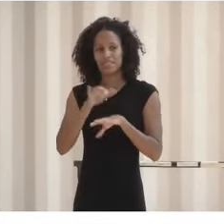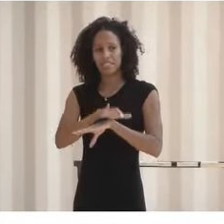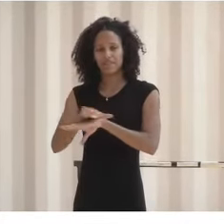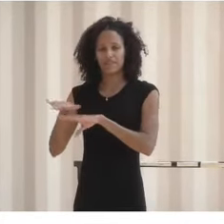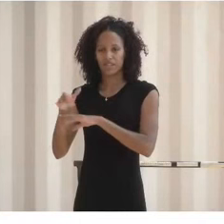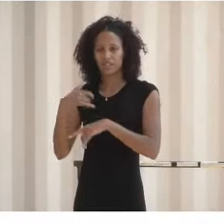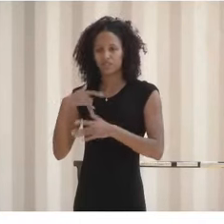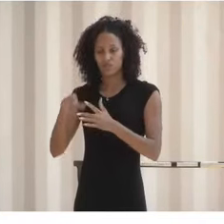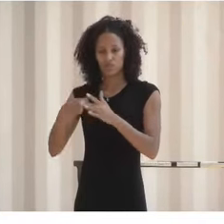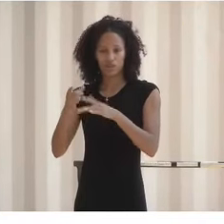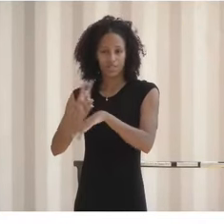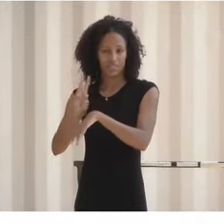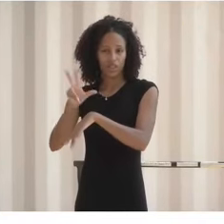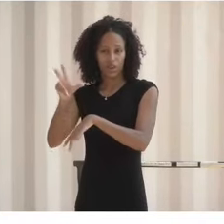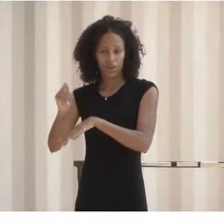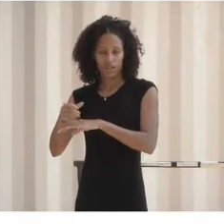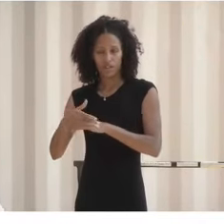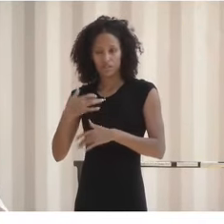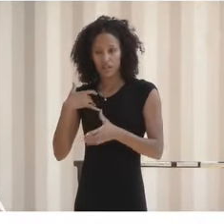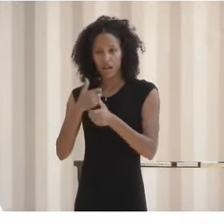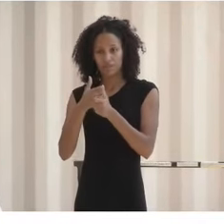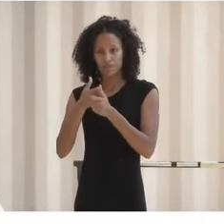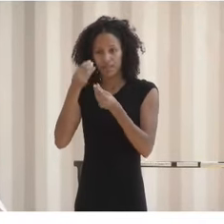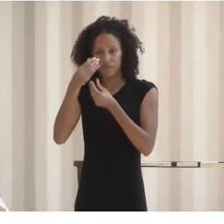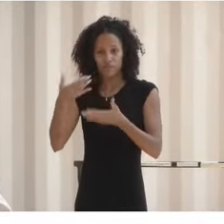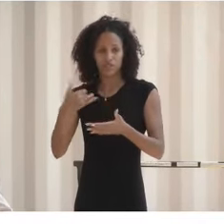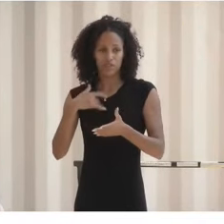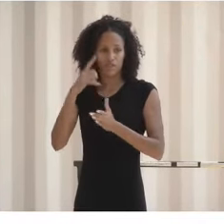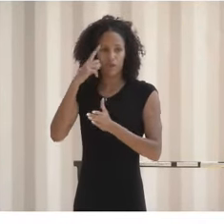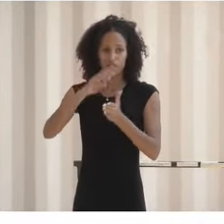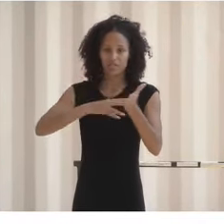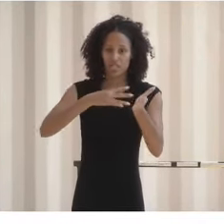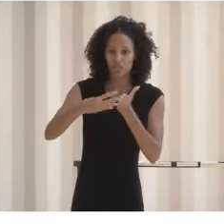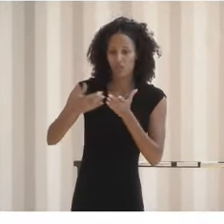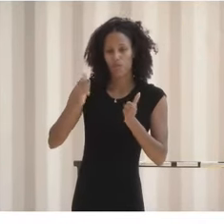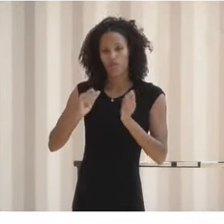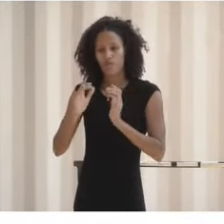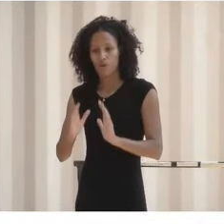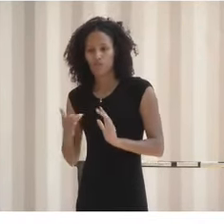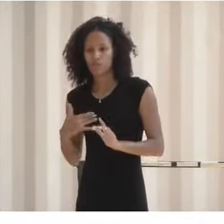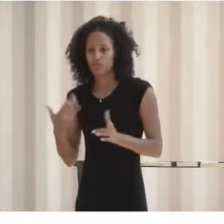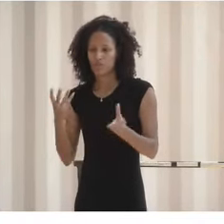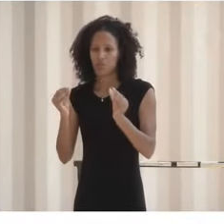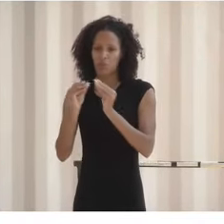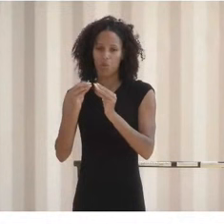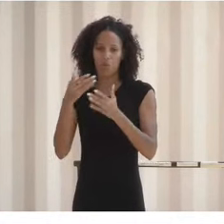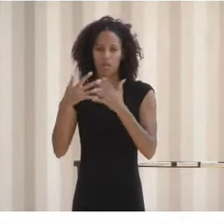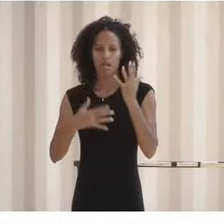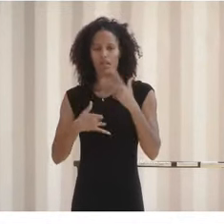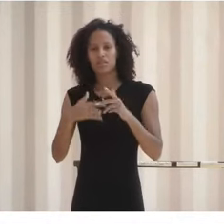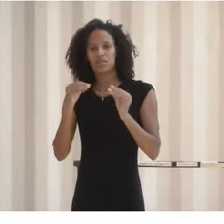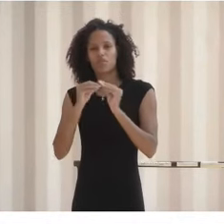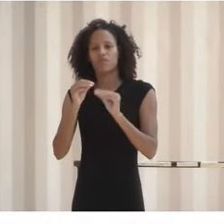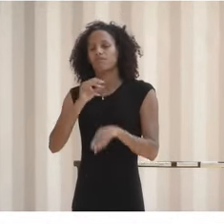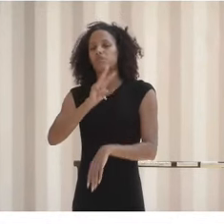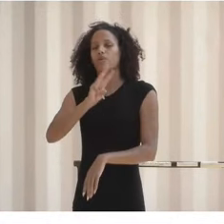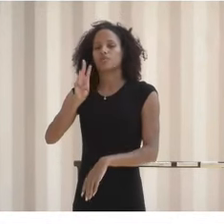at 6:30. The most up-to-date information on schedules, performers, and more is available at the website